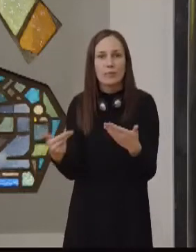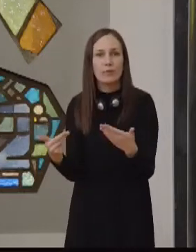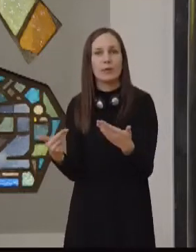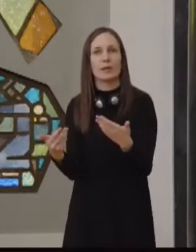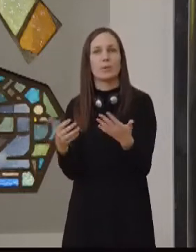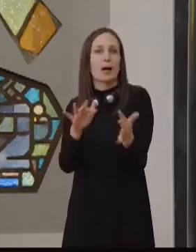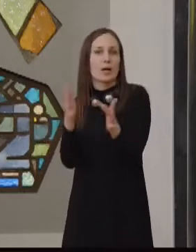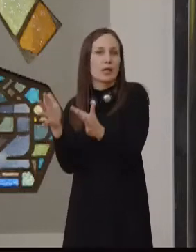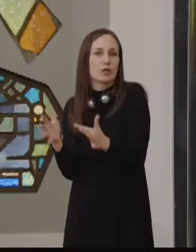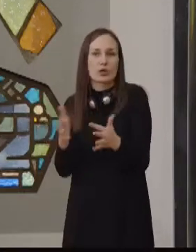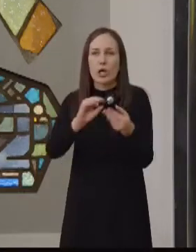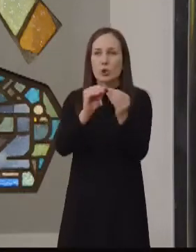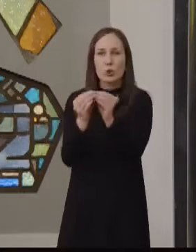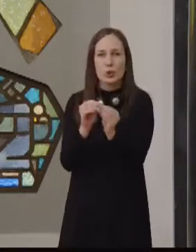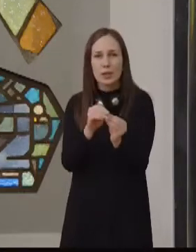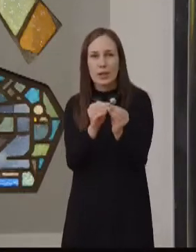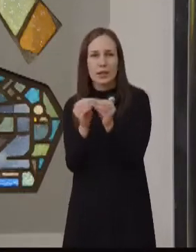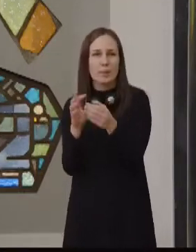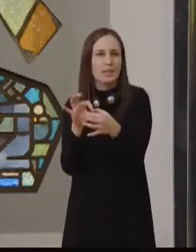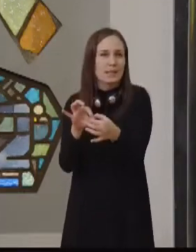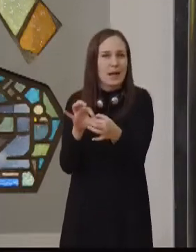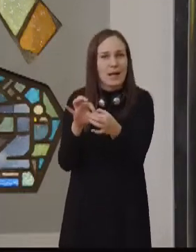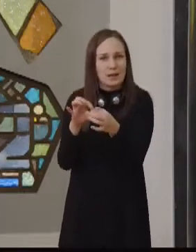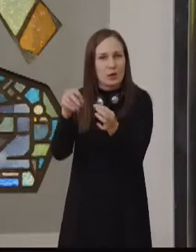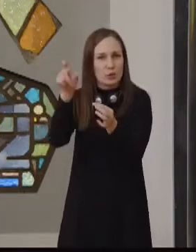job, outside his company?